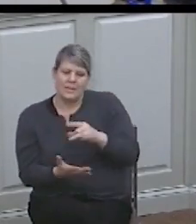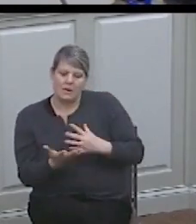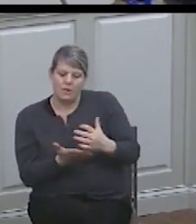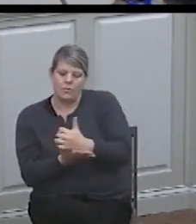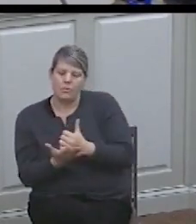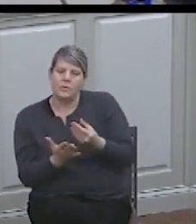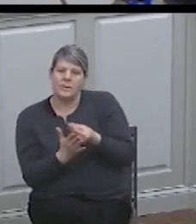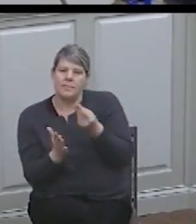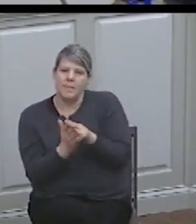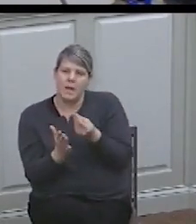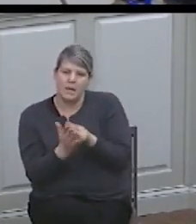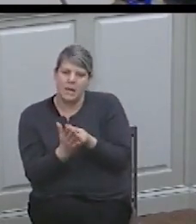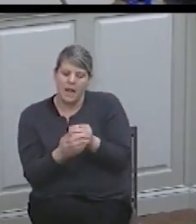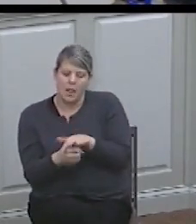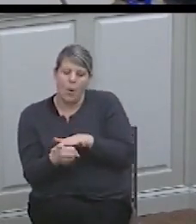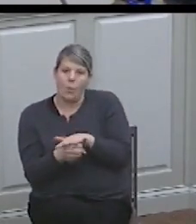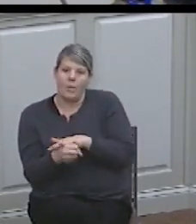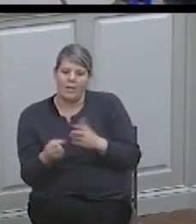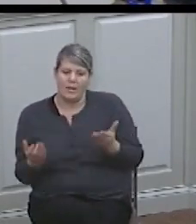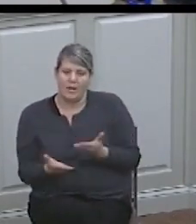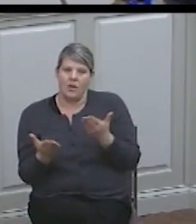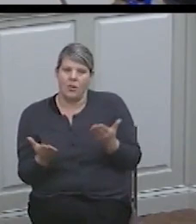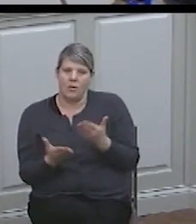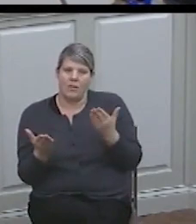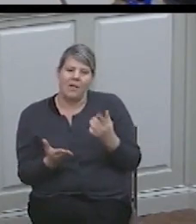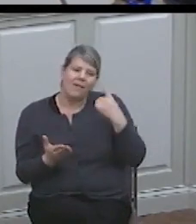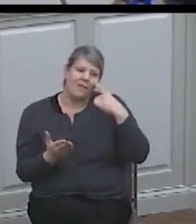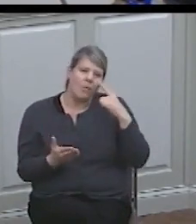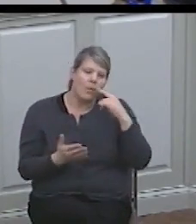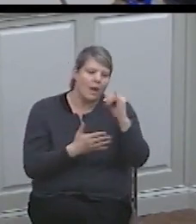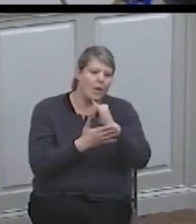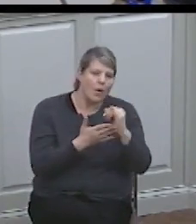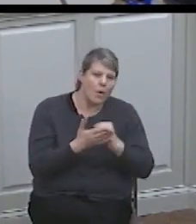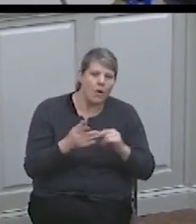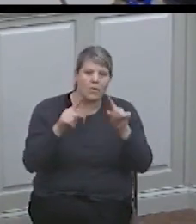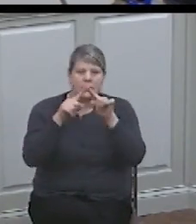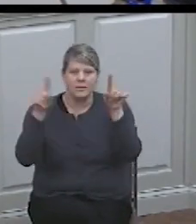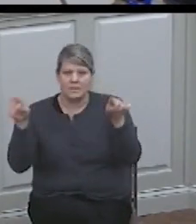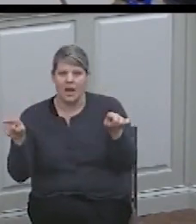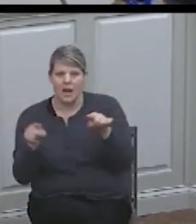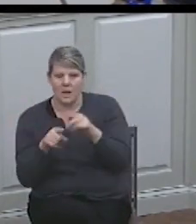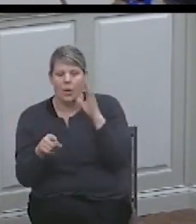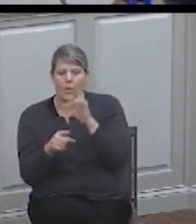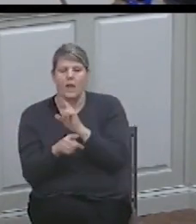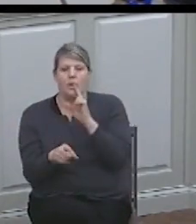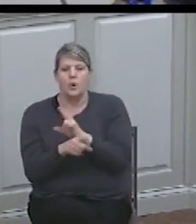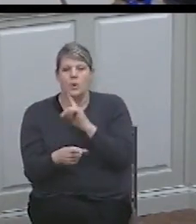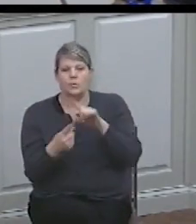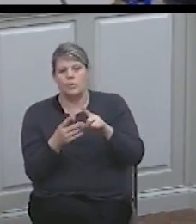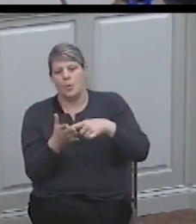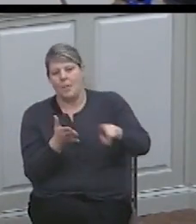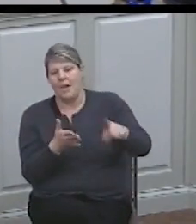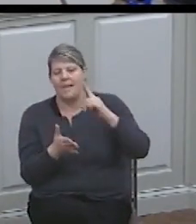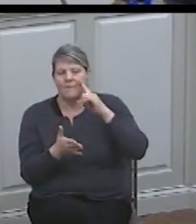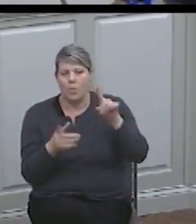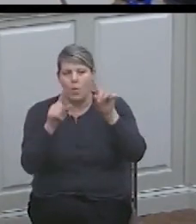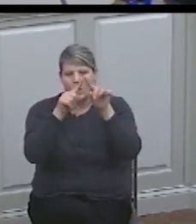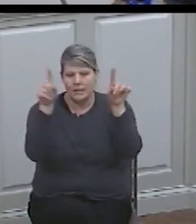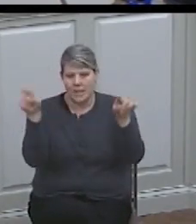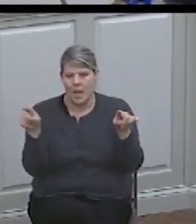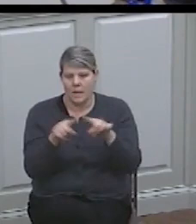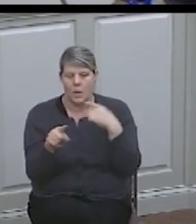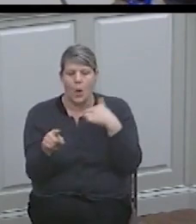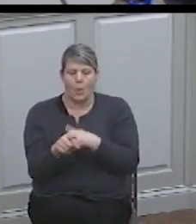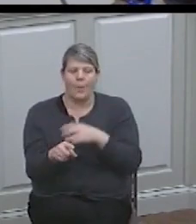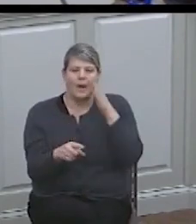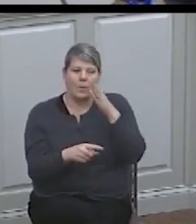for signage for other groups. The Art Center, for example, I think had some funds that they wanted to use at one time. And so we'll go